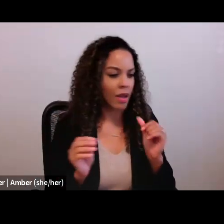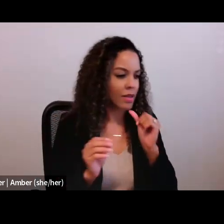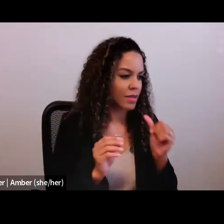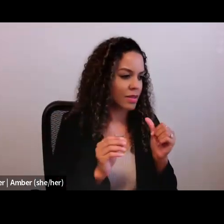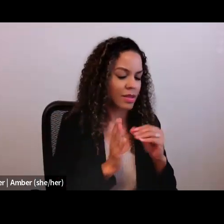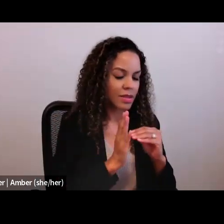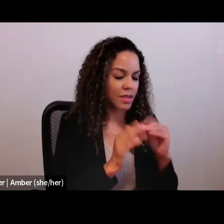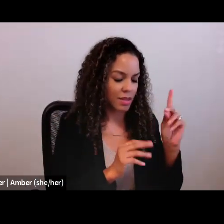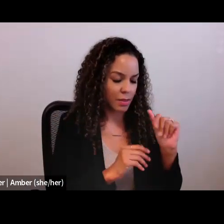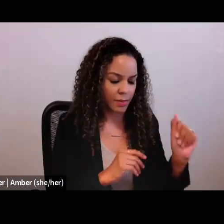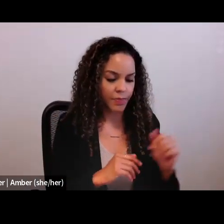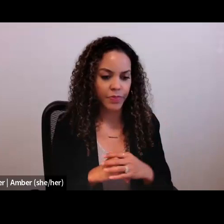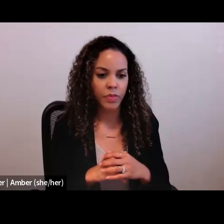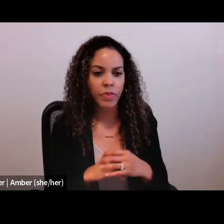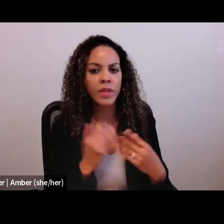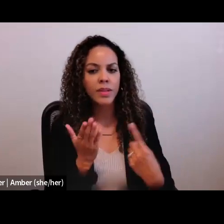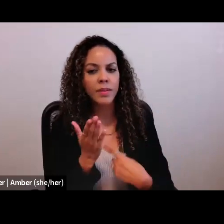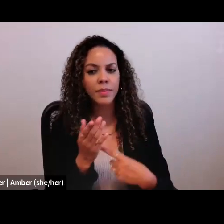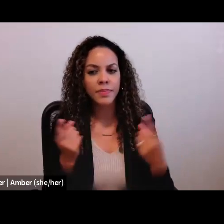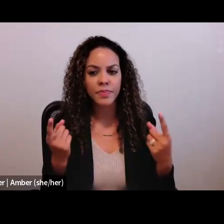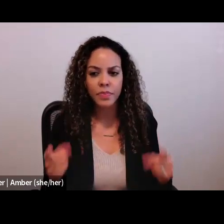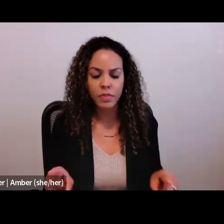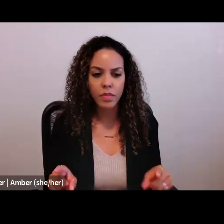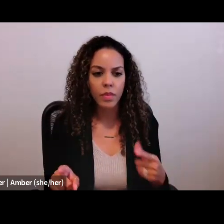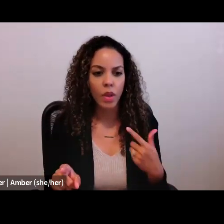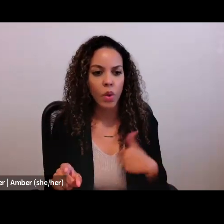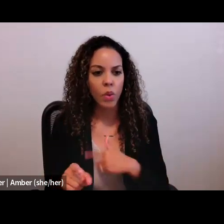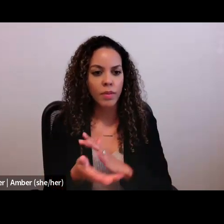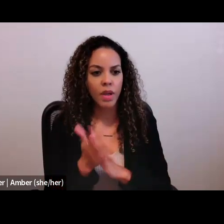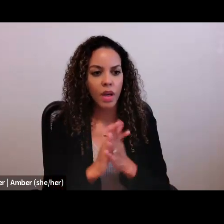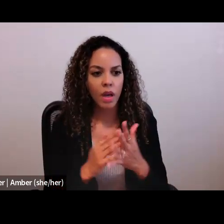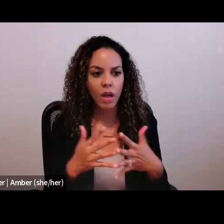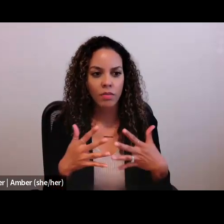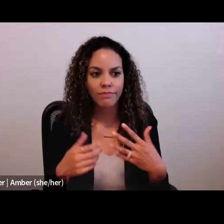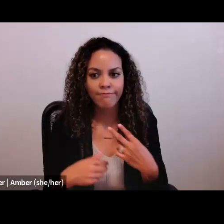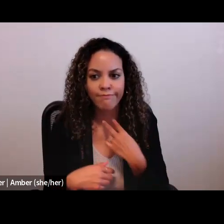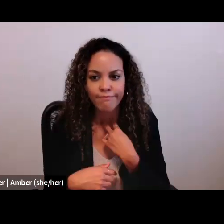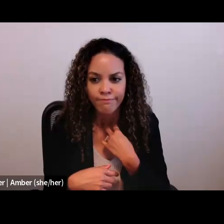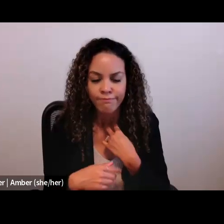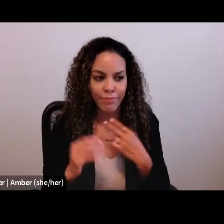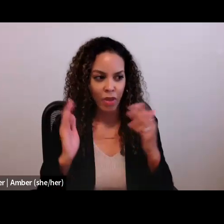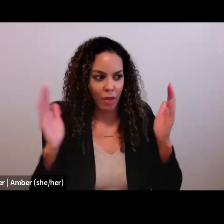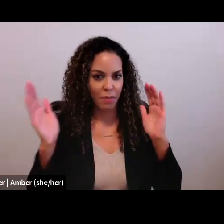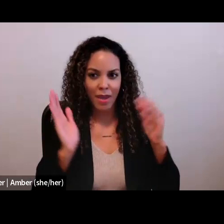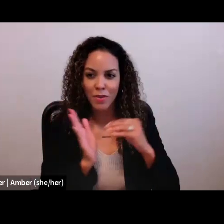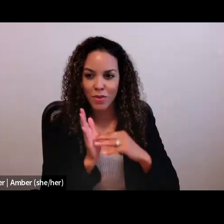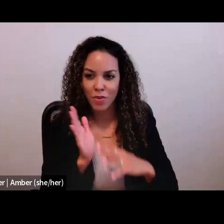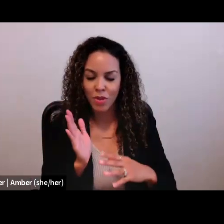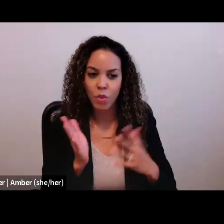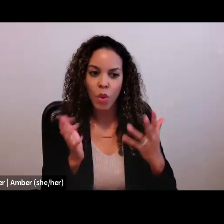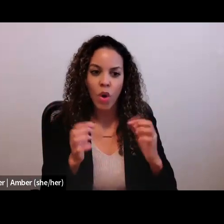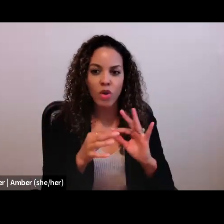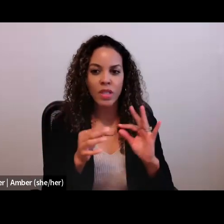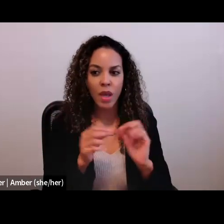we fall into this trap of comparing students because we want to be able to say, well, how similar